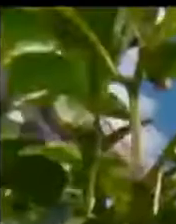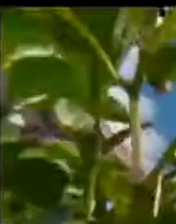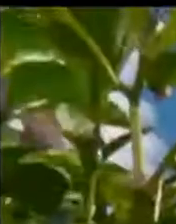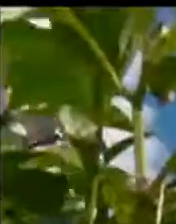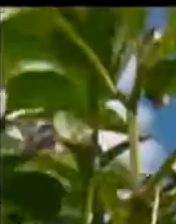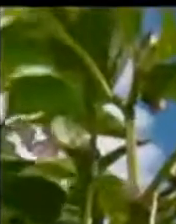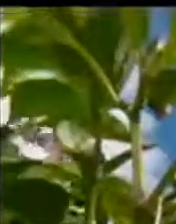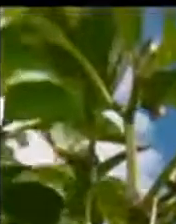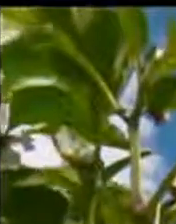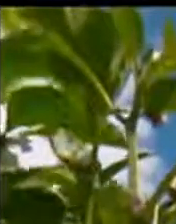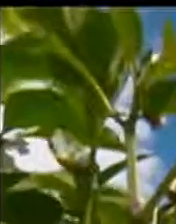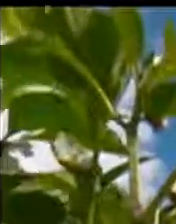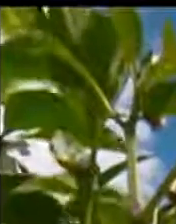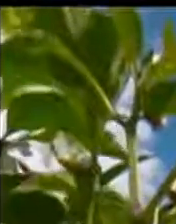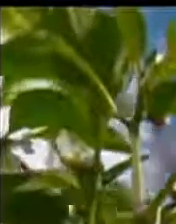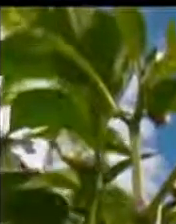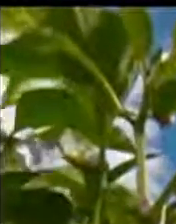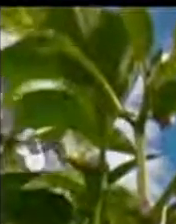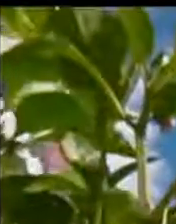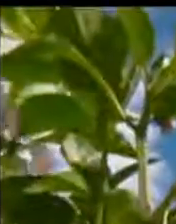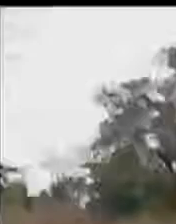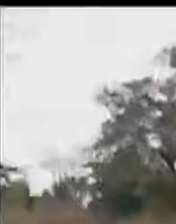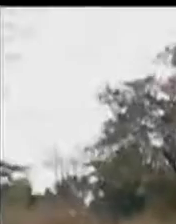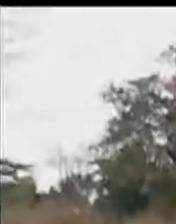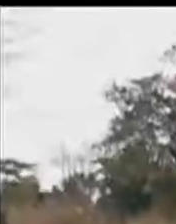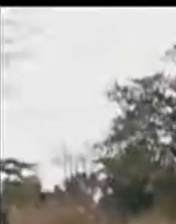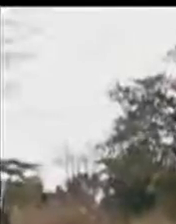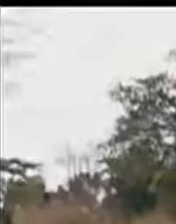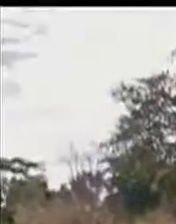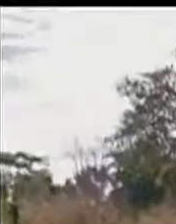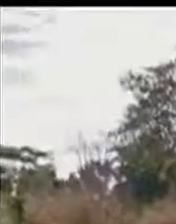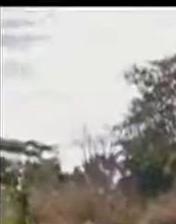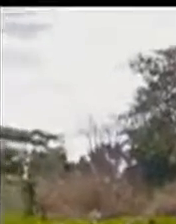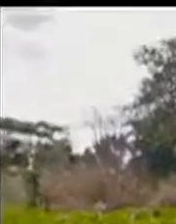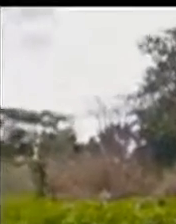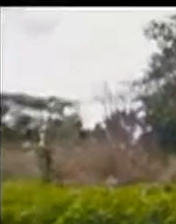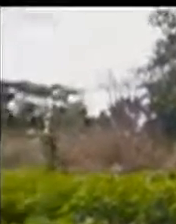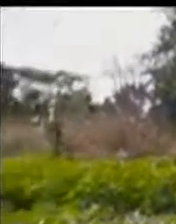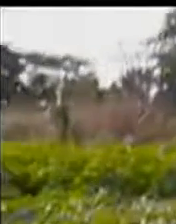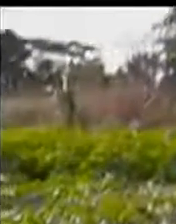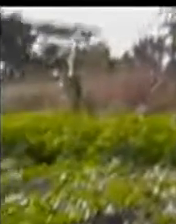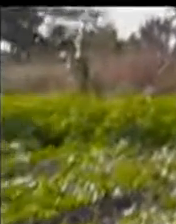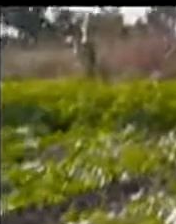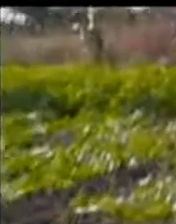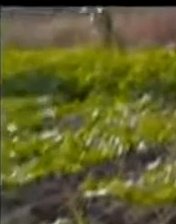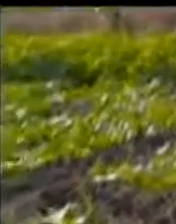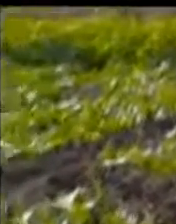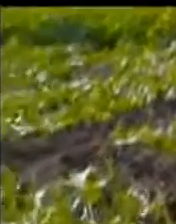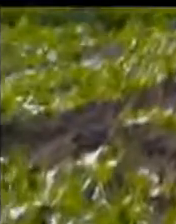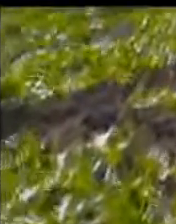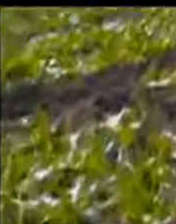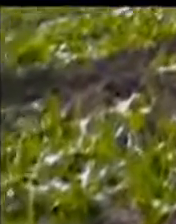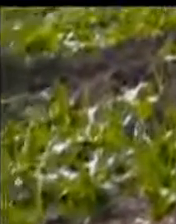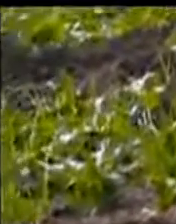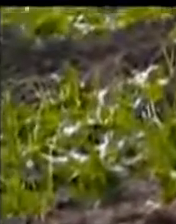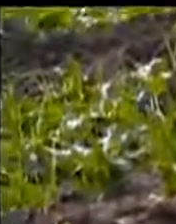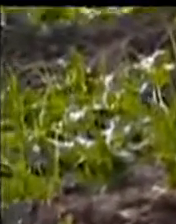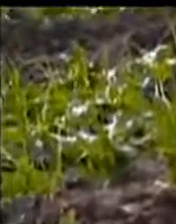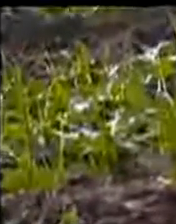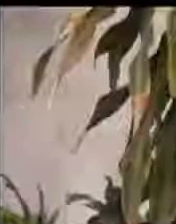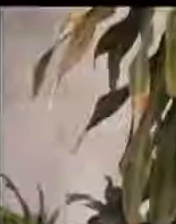area. The idea is spreading quickly throughout the community, with locally trained volunteers now leading the